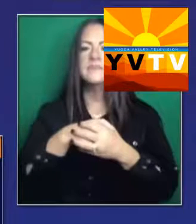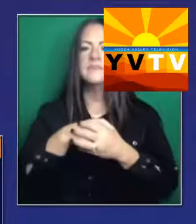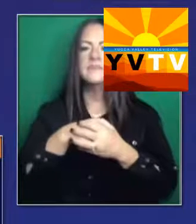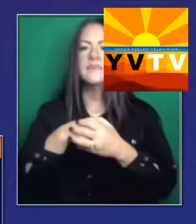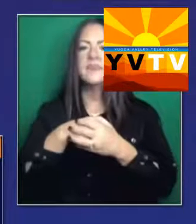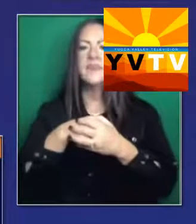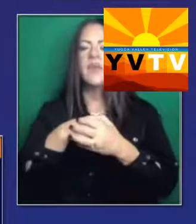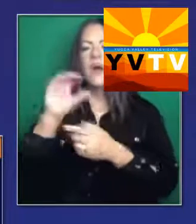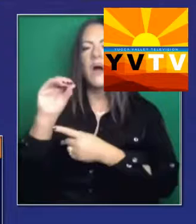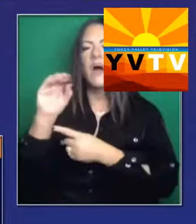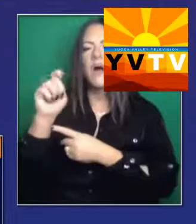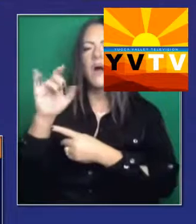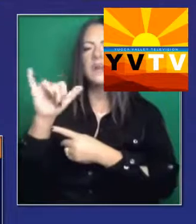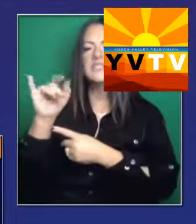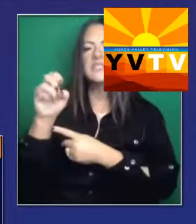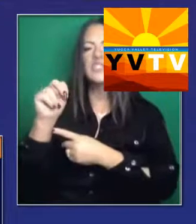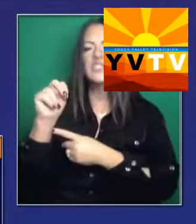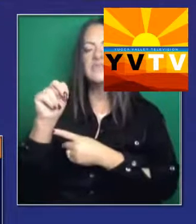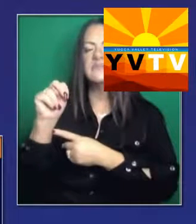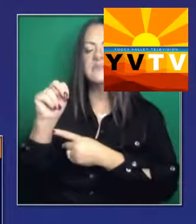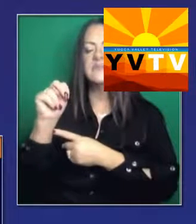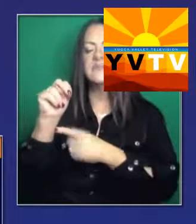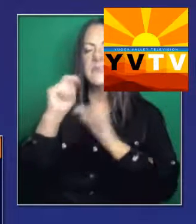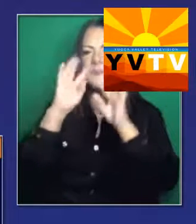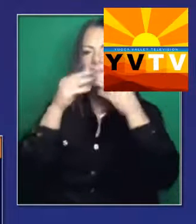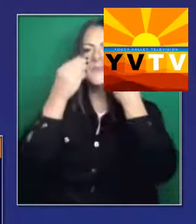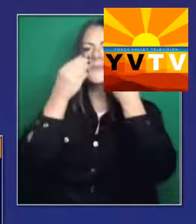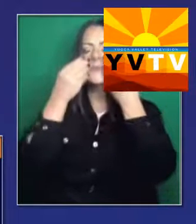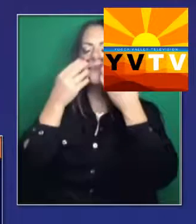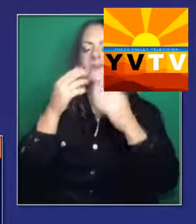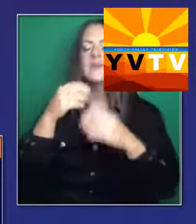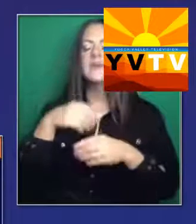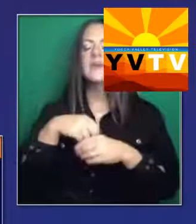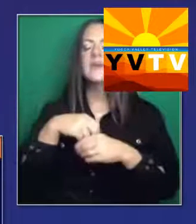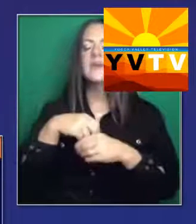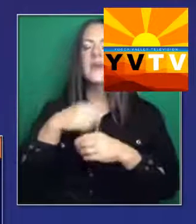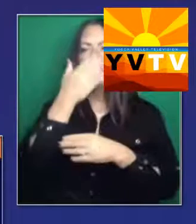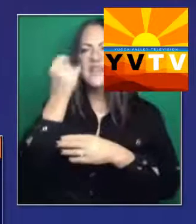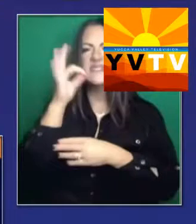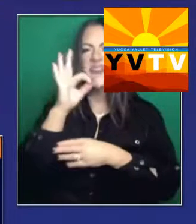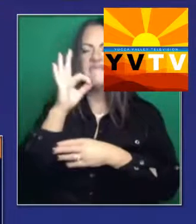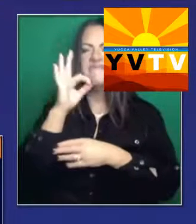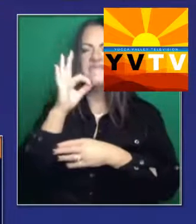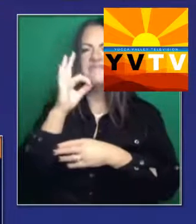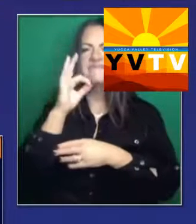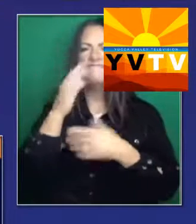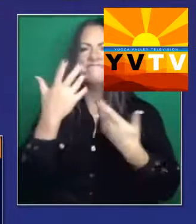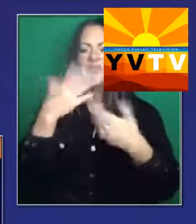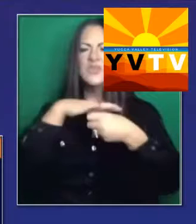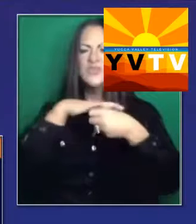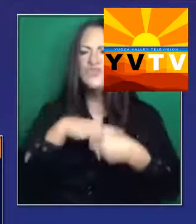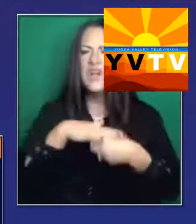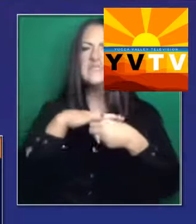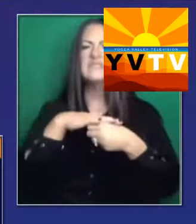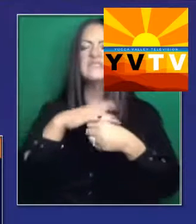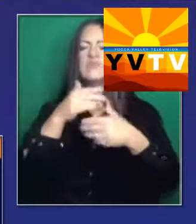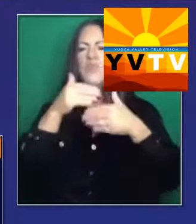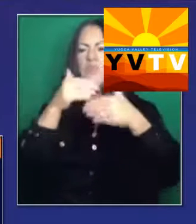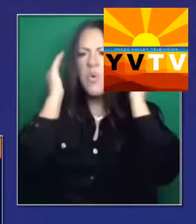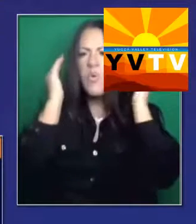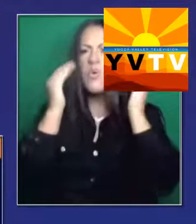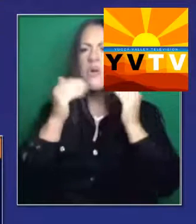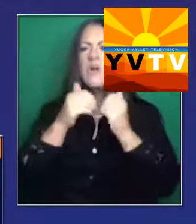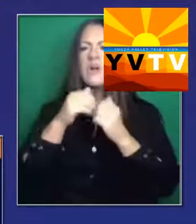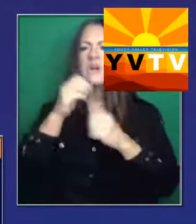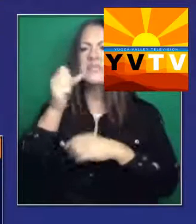issue of oxygen supply in the state. Because of the strain, because of the stress down in Los Angeles in particular, and of course San Joaquin